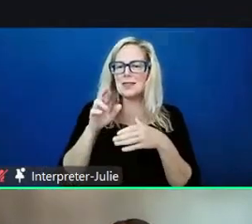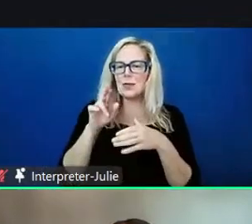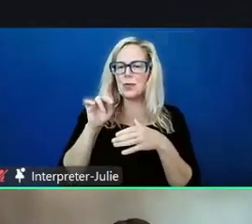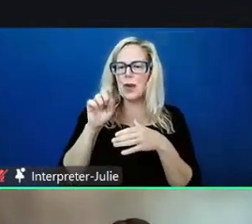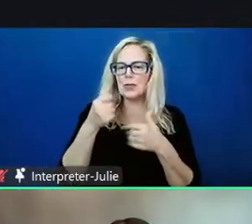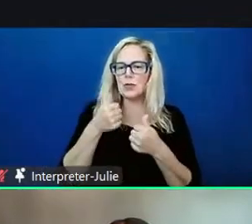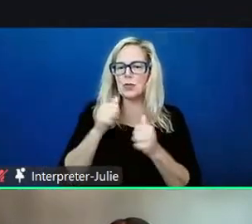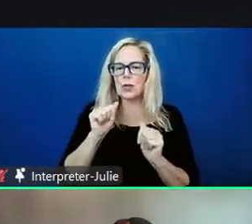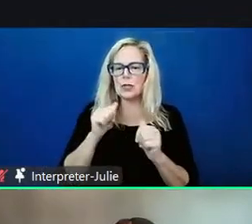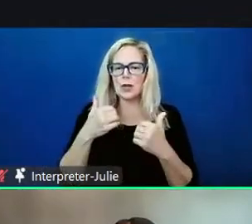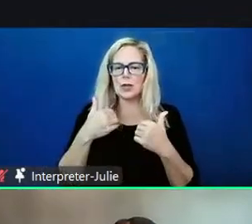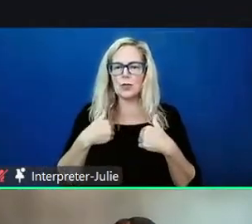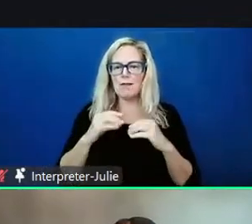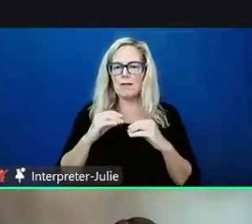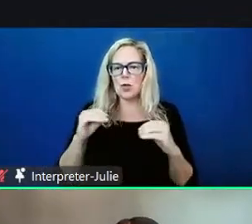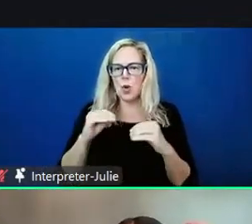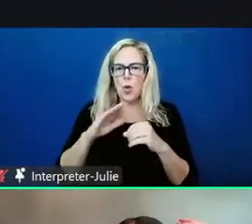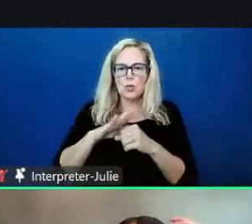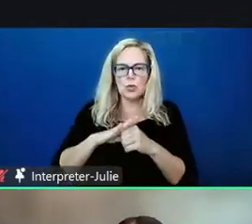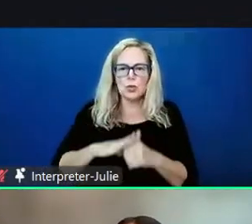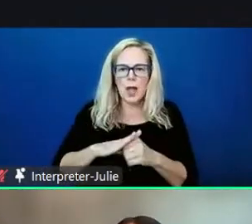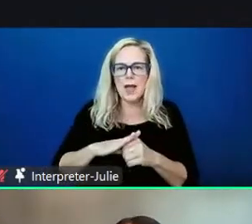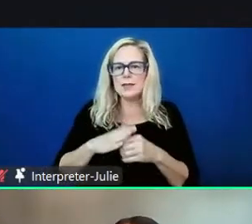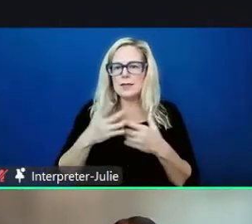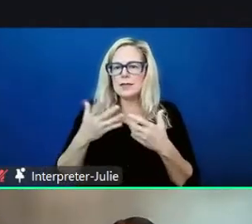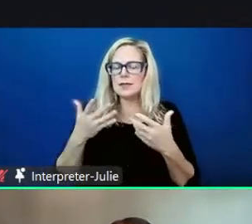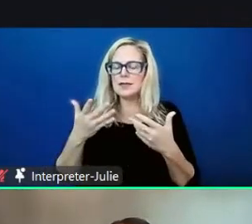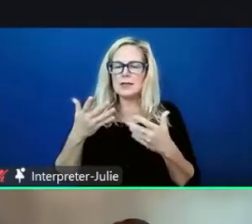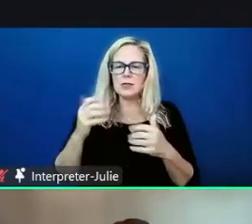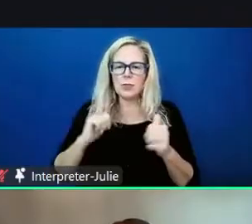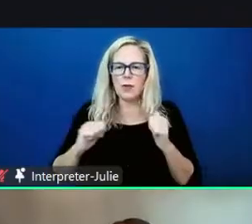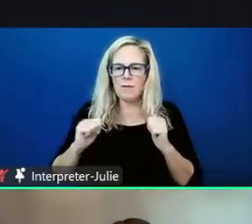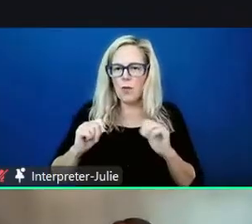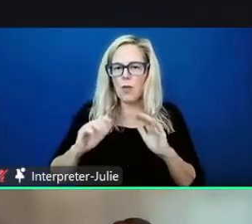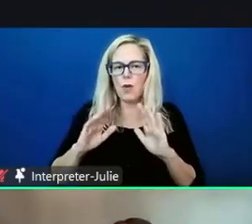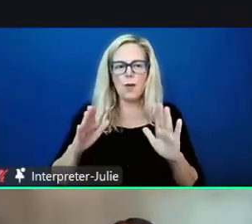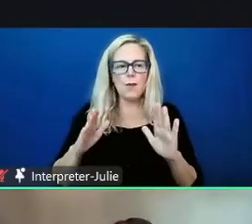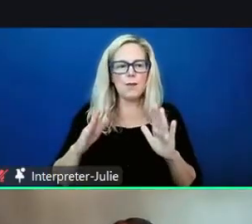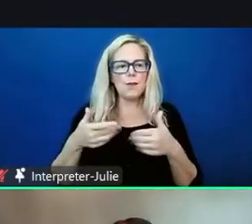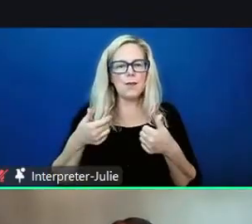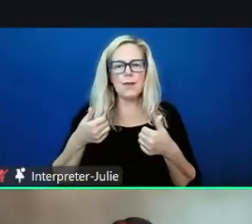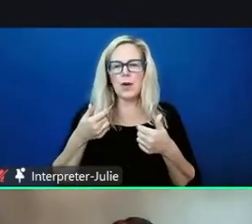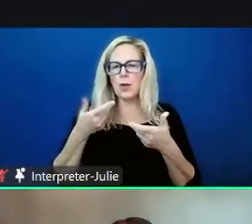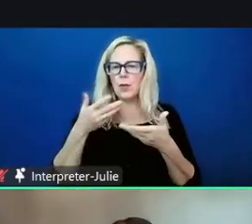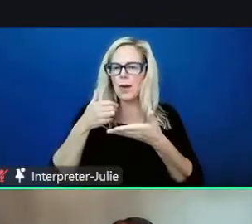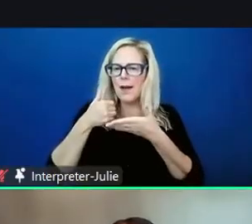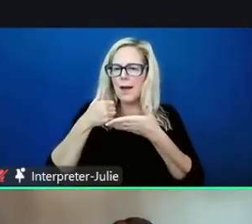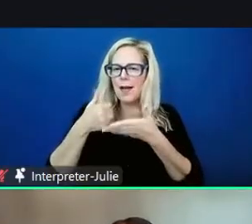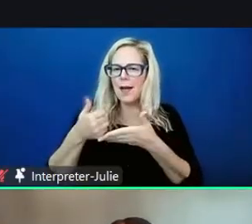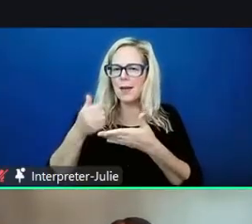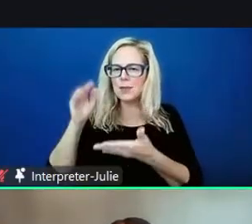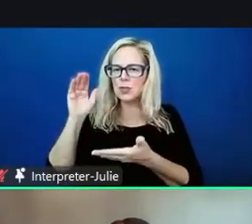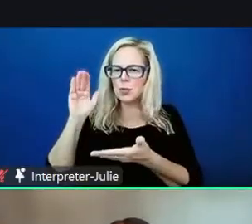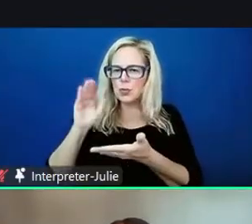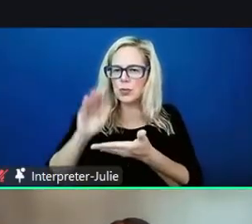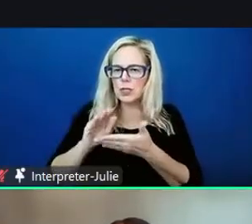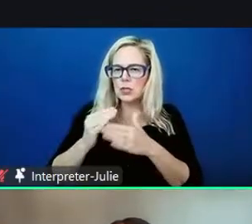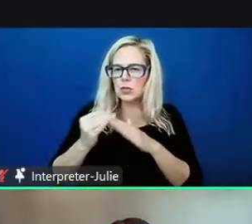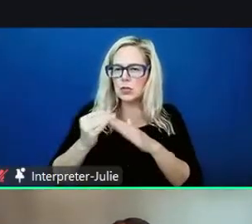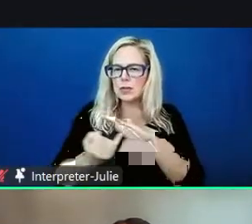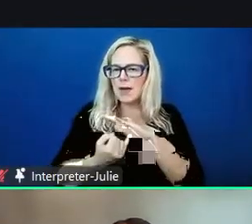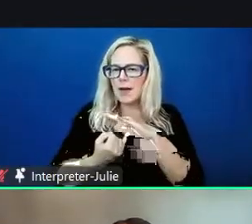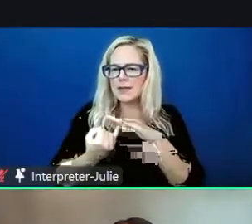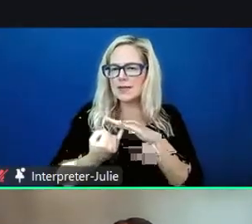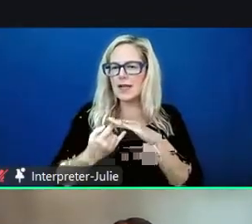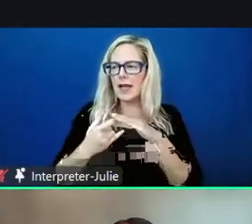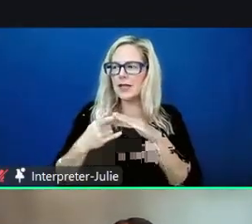with no performance pressure and do what we can to mitigate that. And what we see is that reduced isolation and improved consistency is